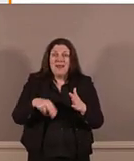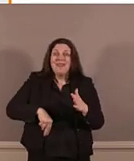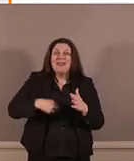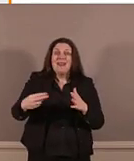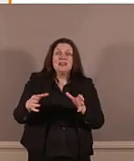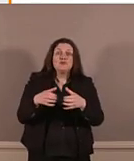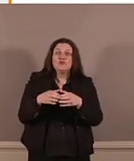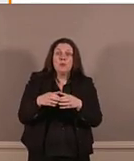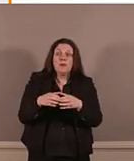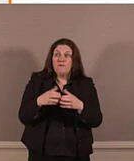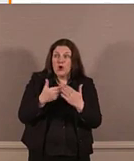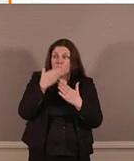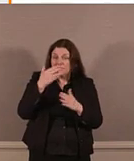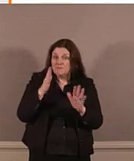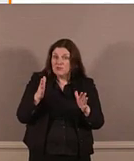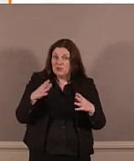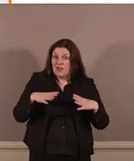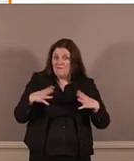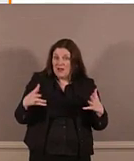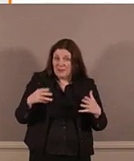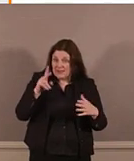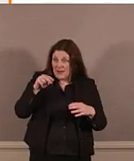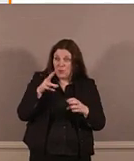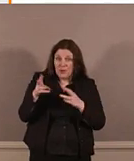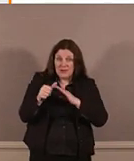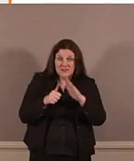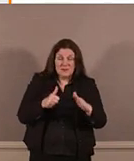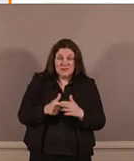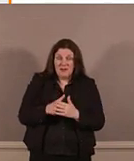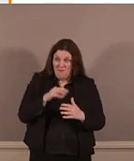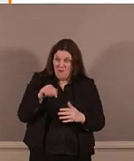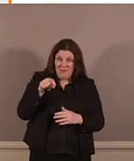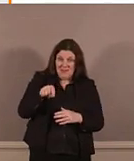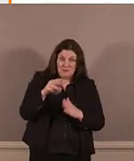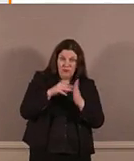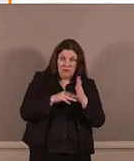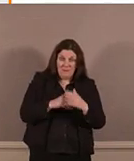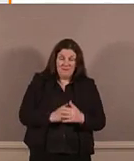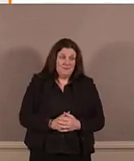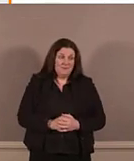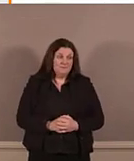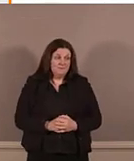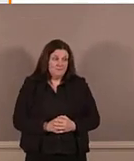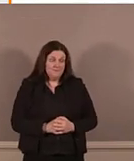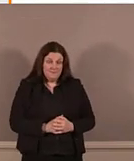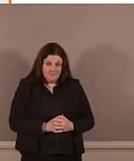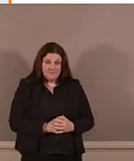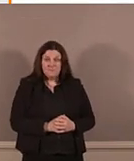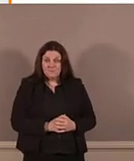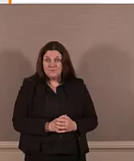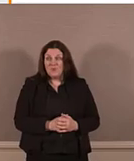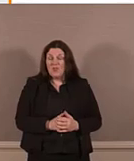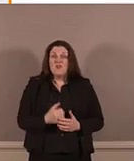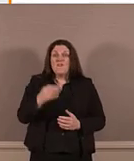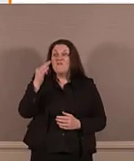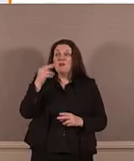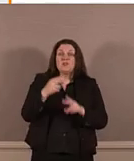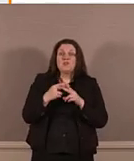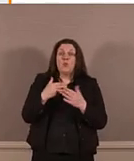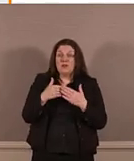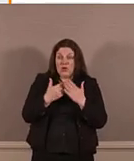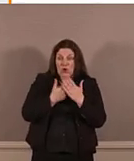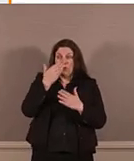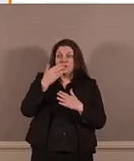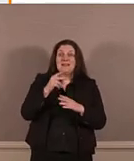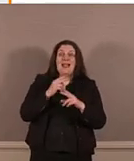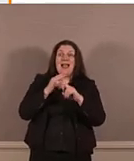next cohort of learners be available to take up placement from this particular programmes? Because they find when the learners go